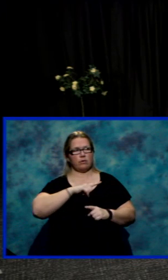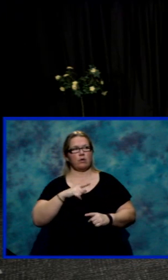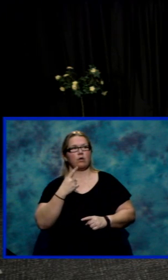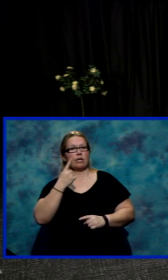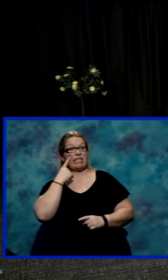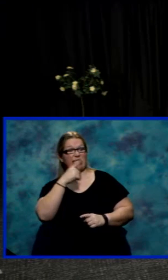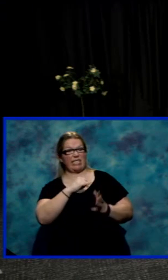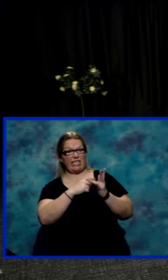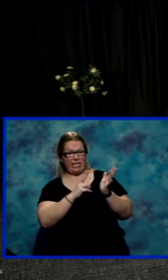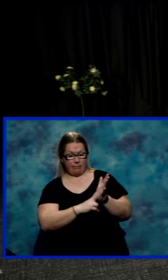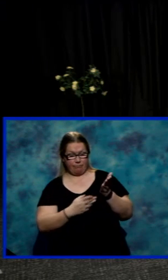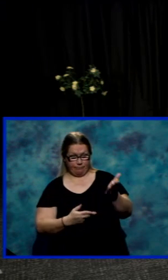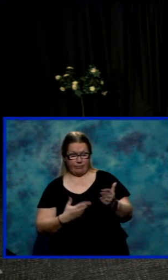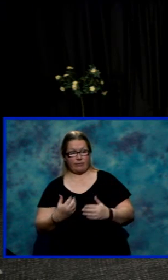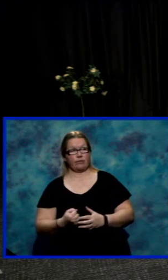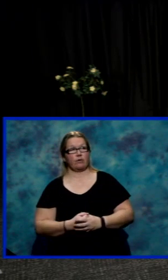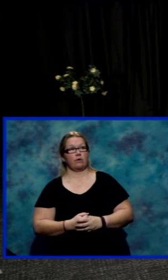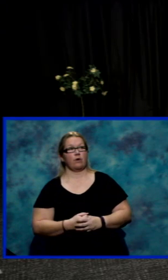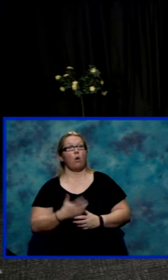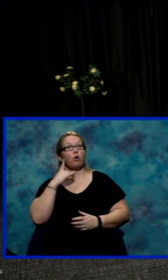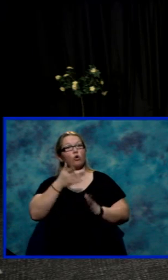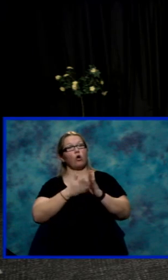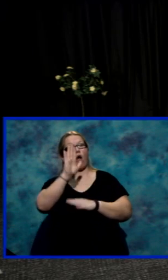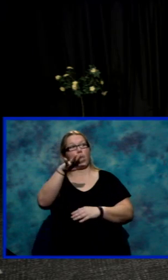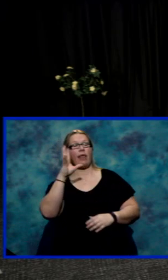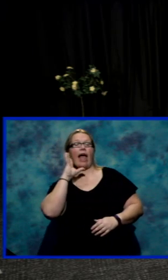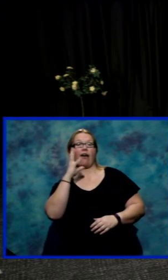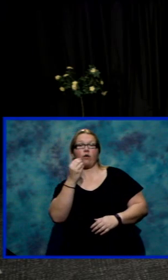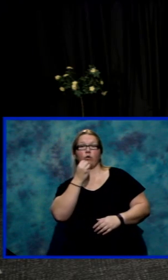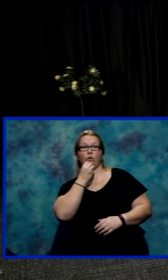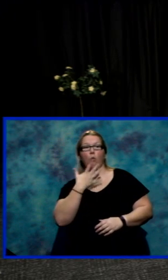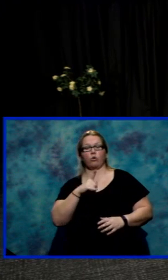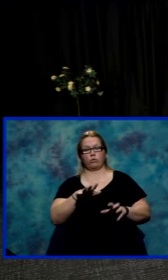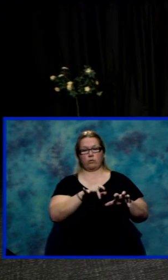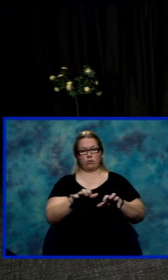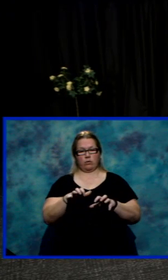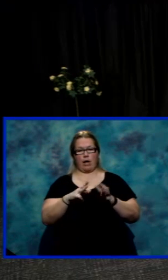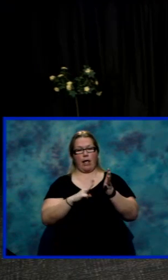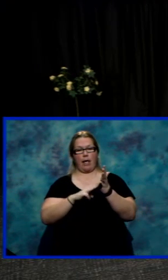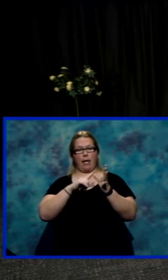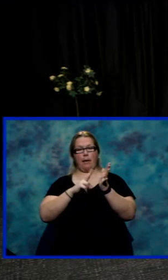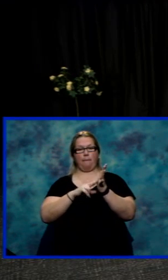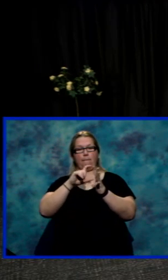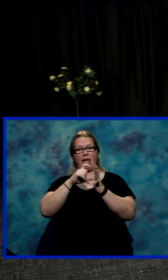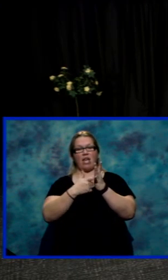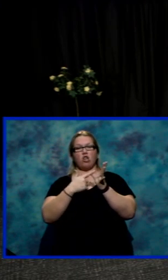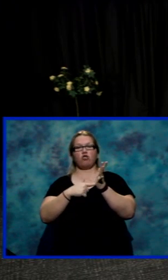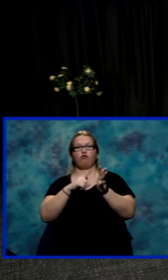son, found some mandrake plants. And I want you to go home this afternoon, and I want you to type in mandrake plant into